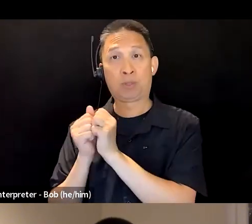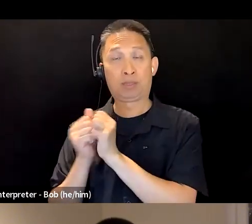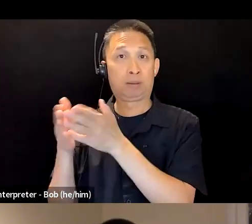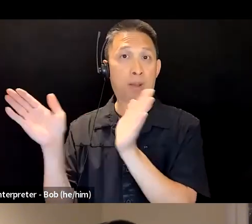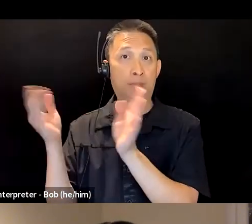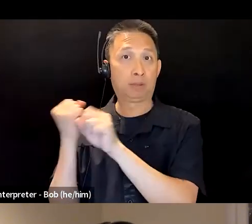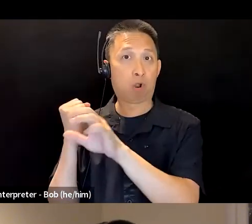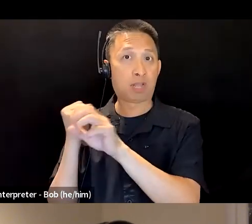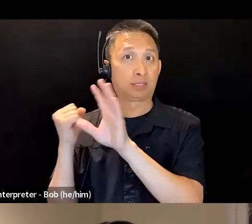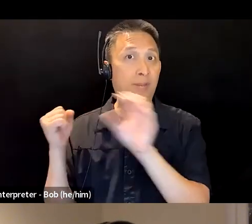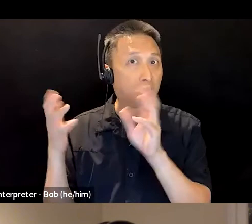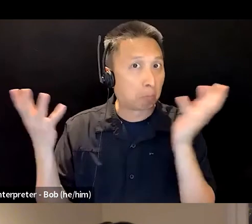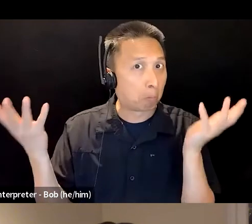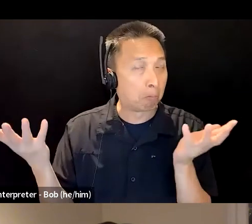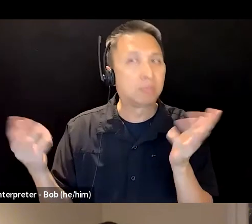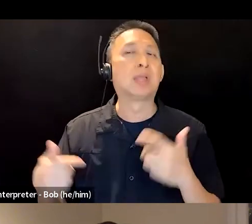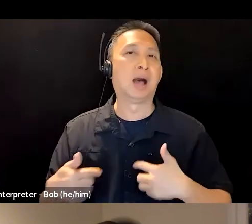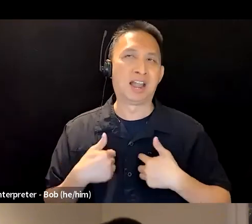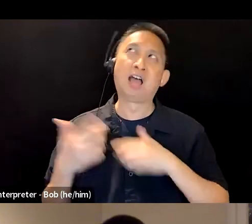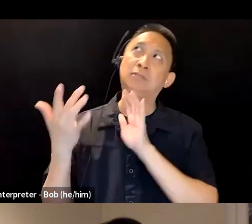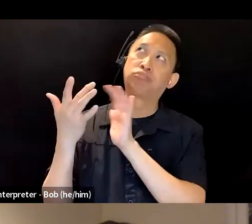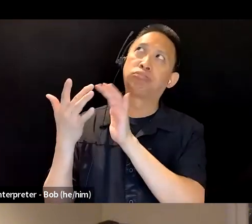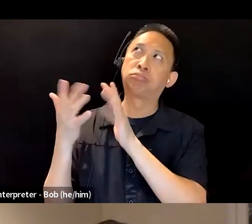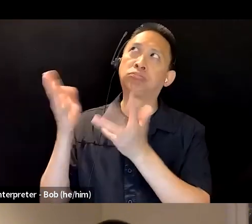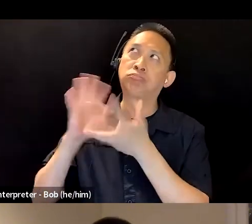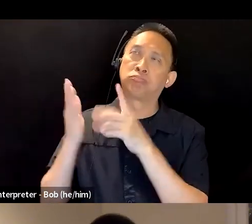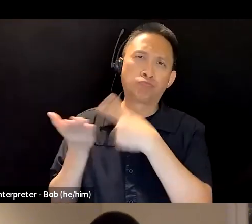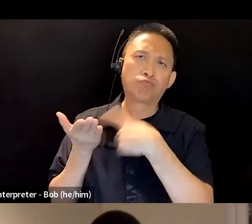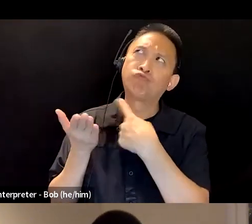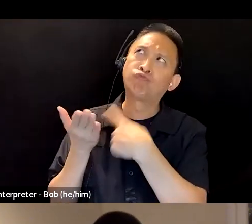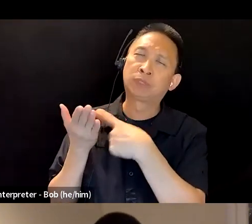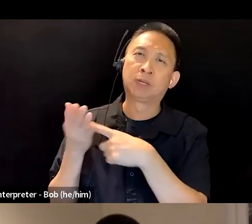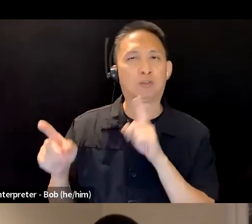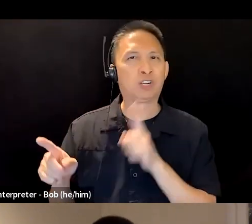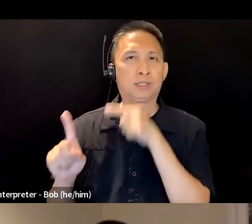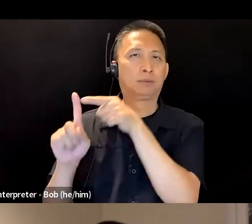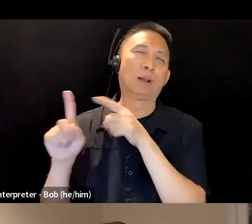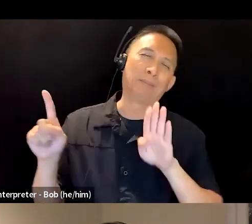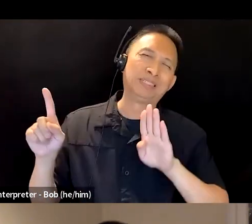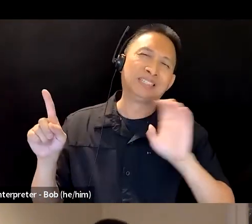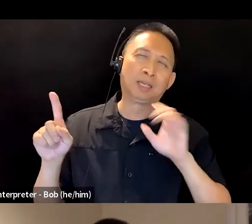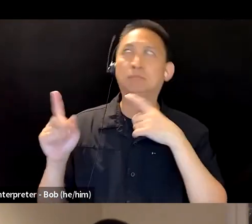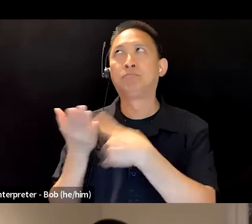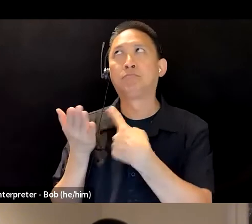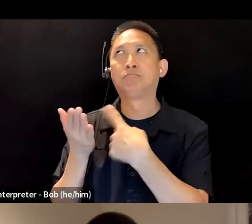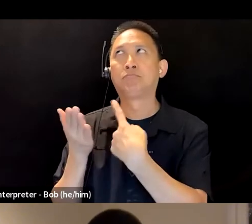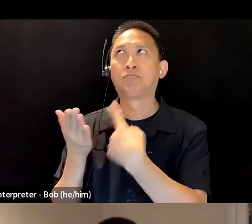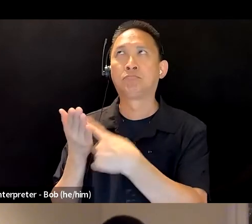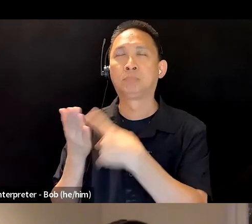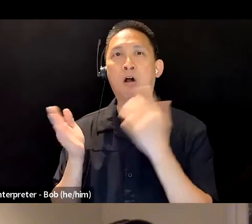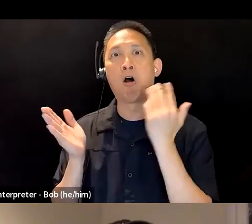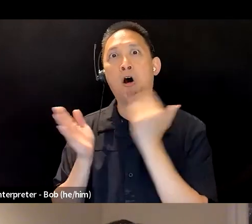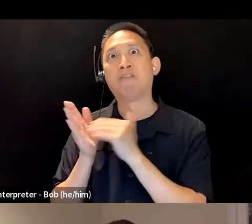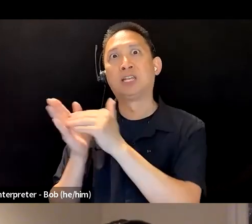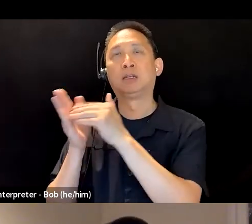conversation that I've been having with the public broadcasters, or at least with the BBC, was just around like, it